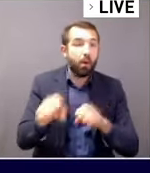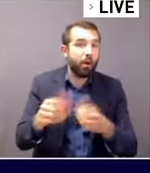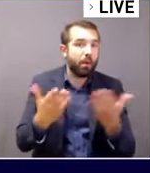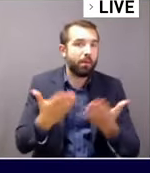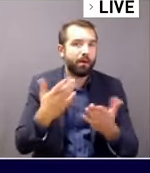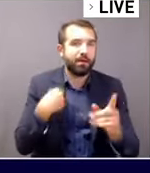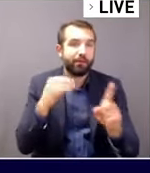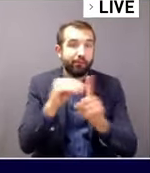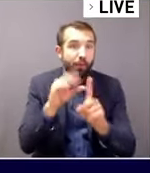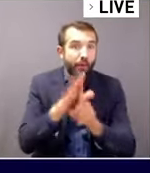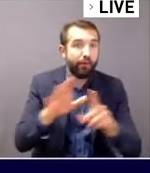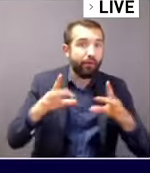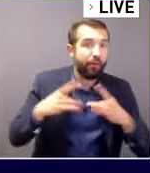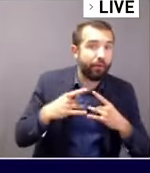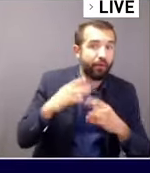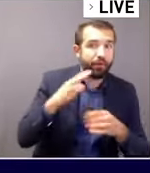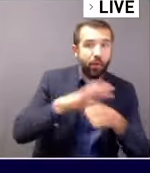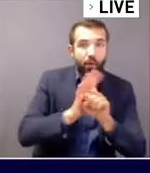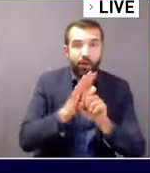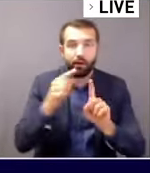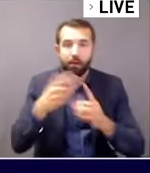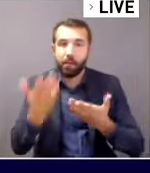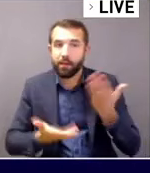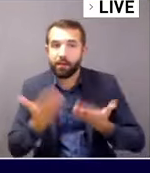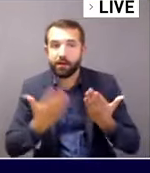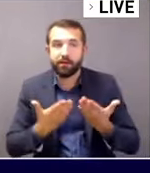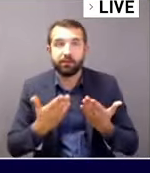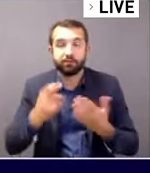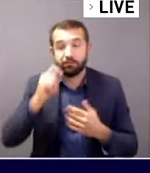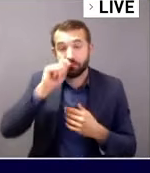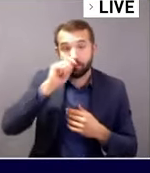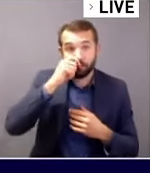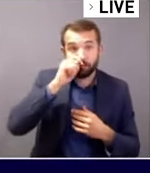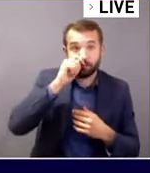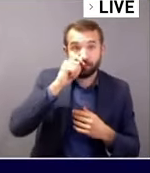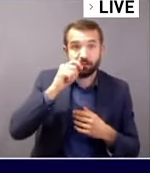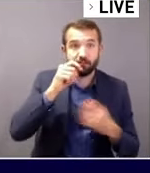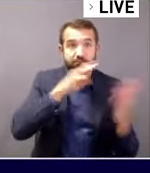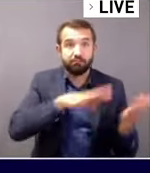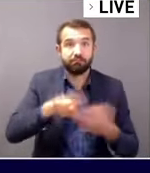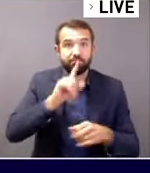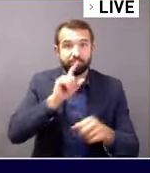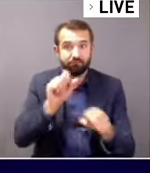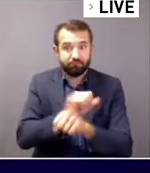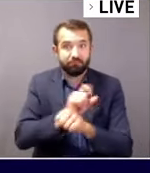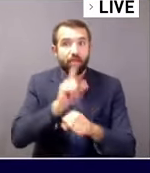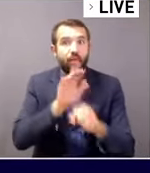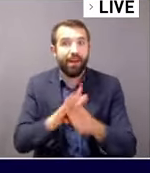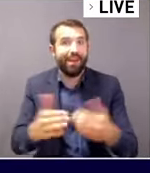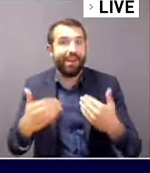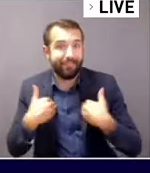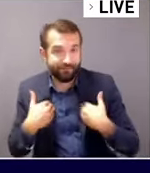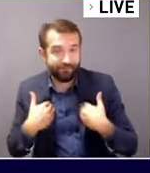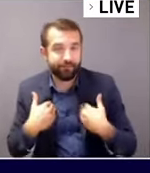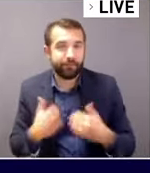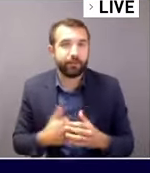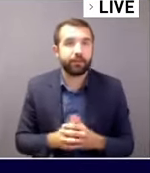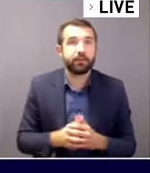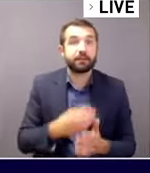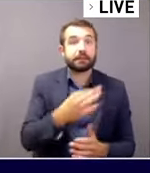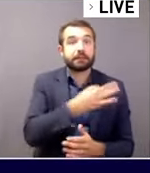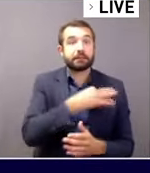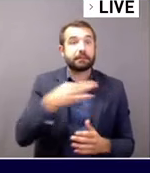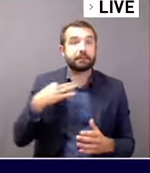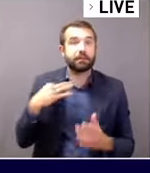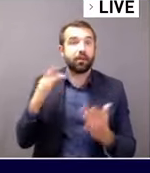If you tested positive for COVID-19, A contact tracer will work with you to